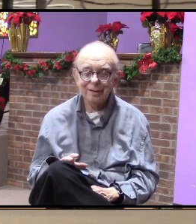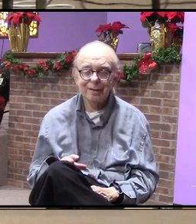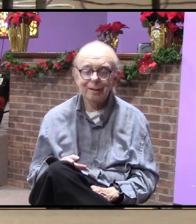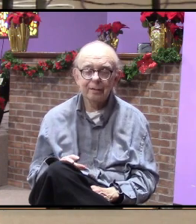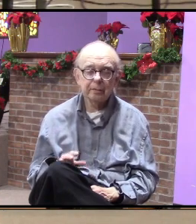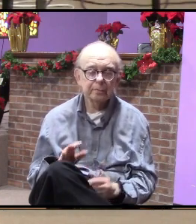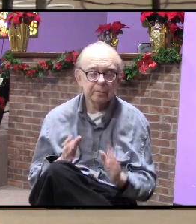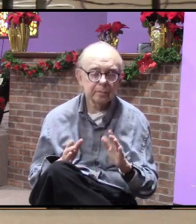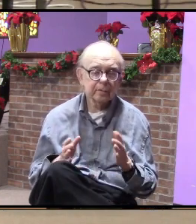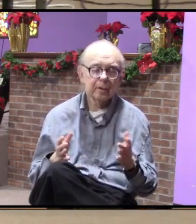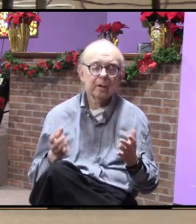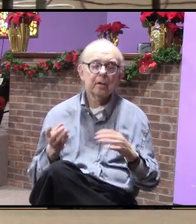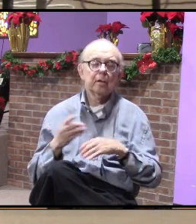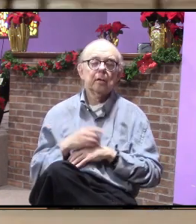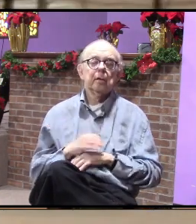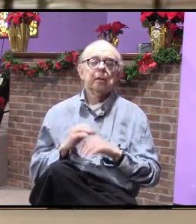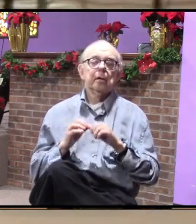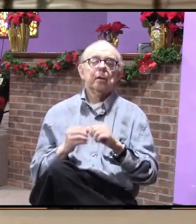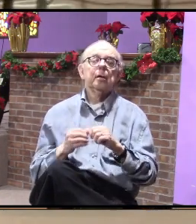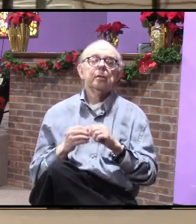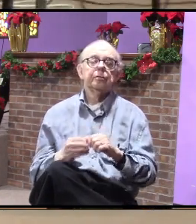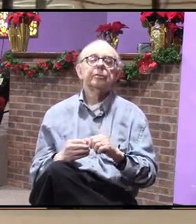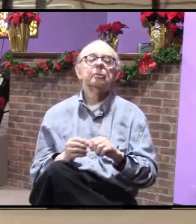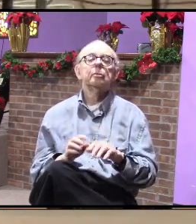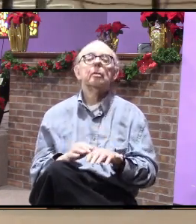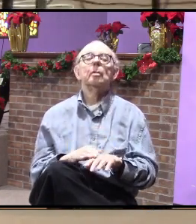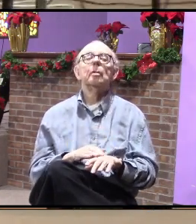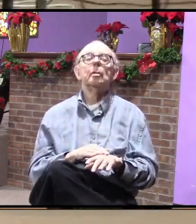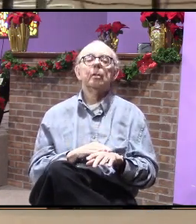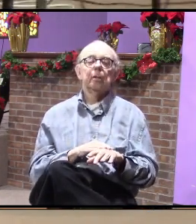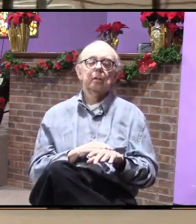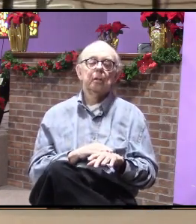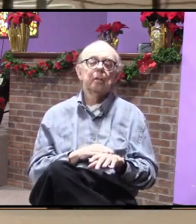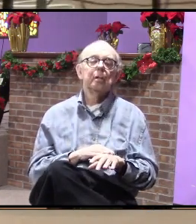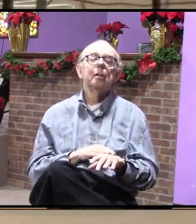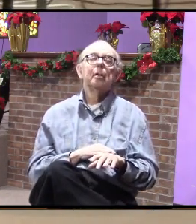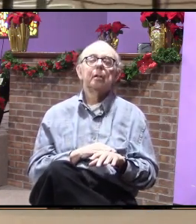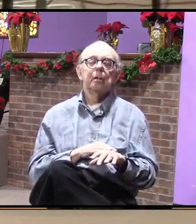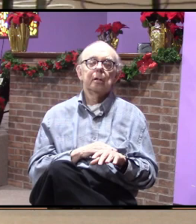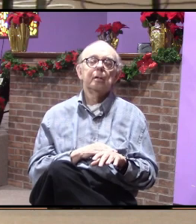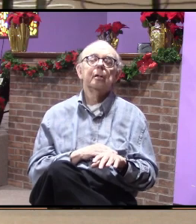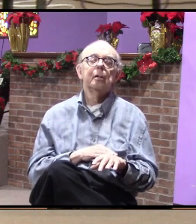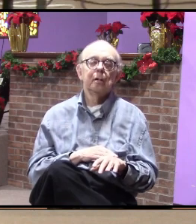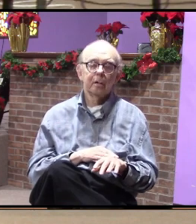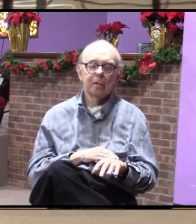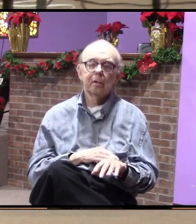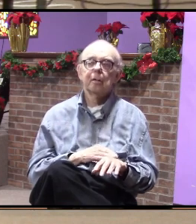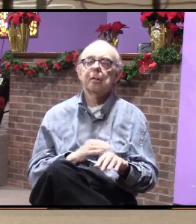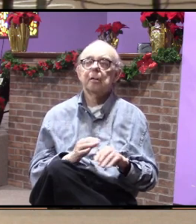It just seems like that day continues to drag on and drag on and drag on.